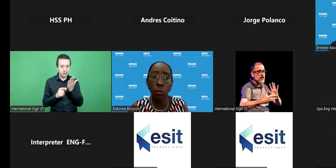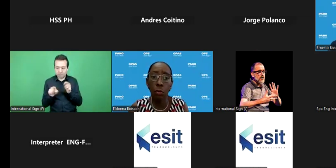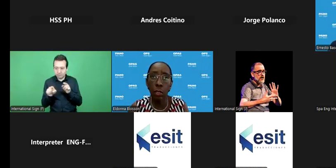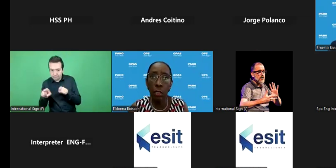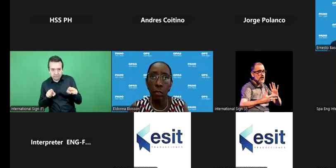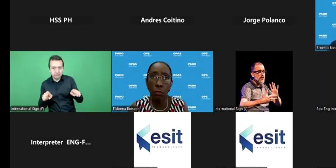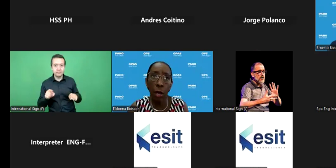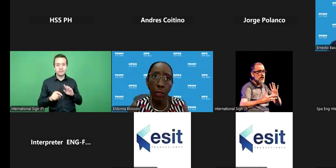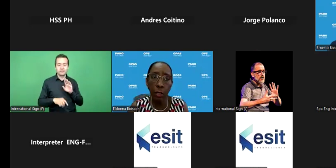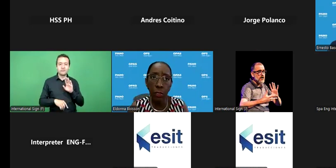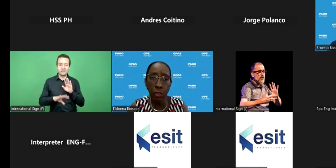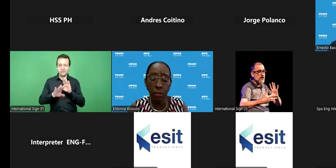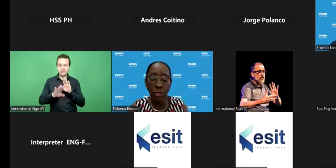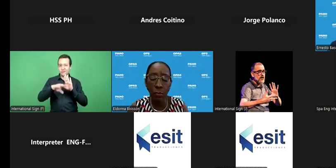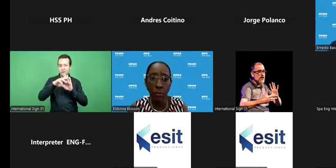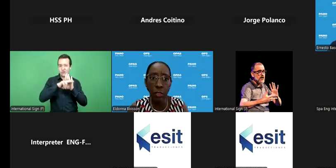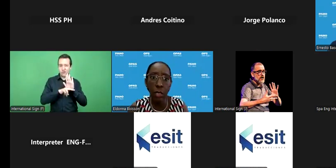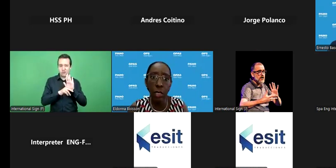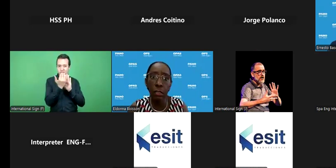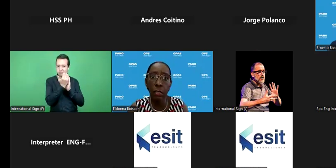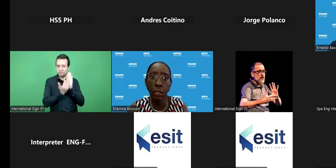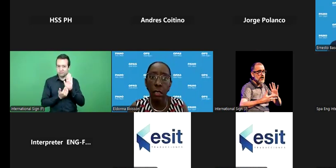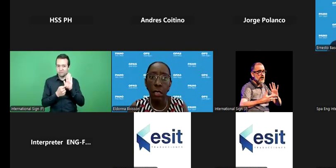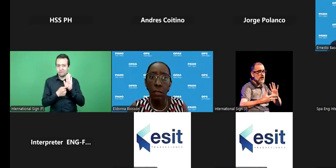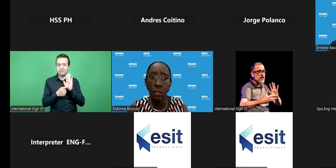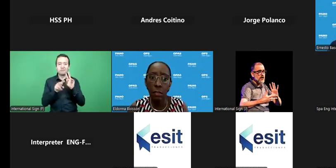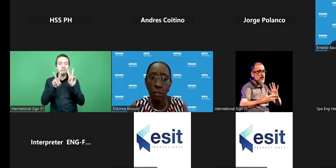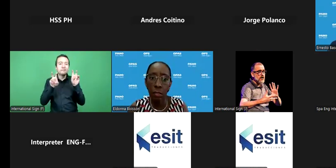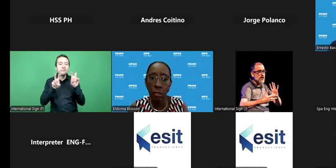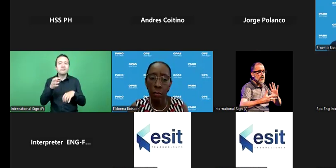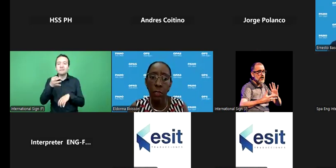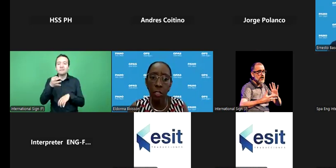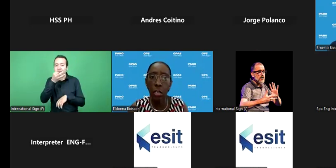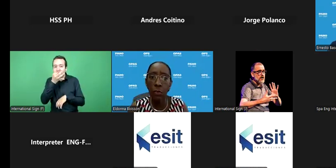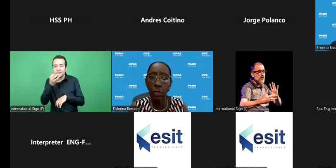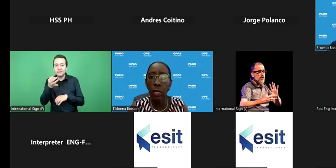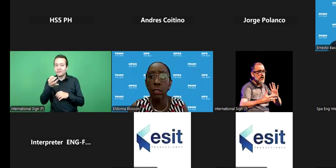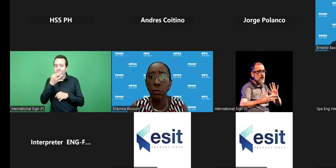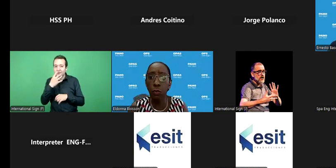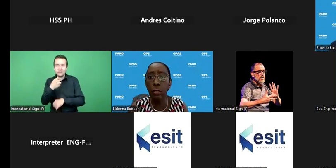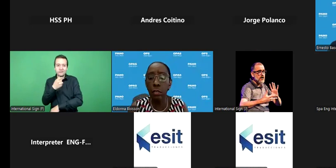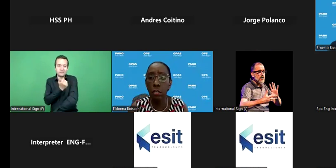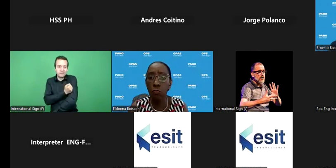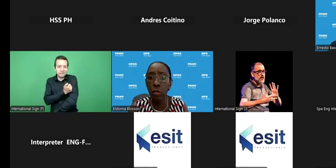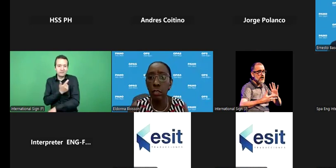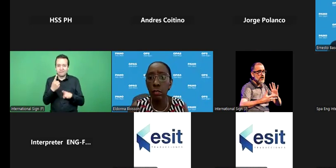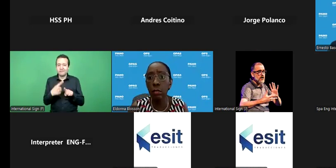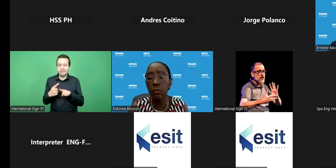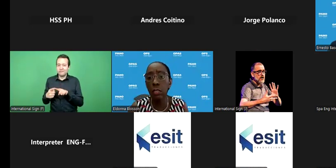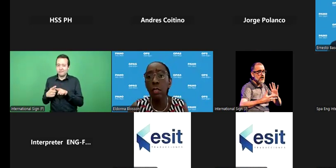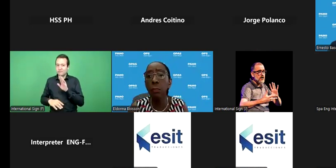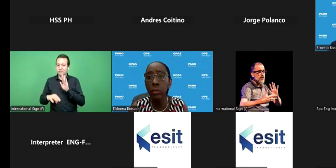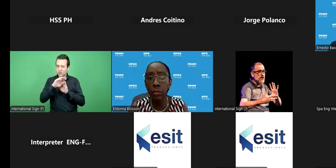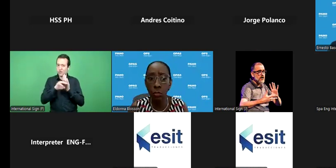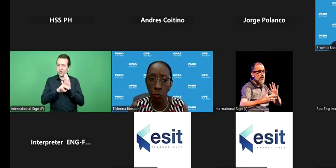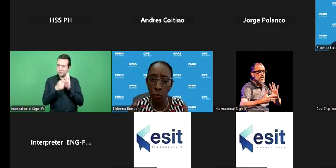So, wrapping up, because I know time is very tight, this EPHF assessment process has really served as